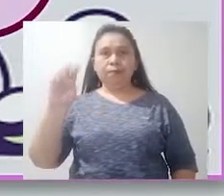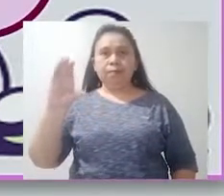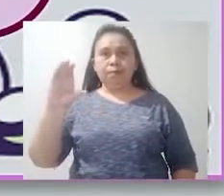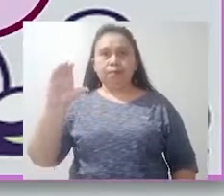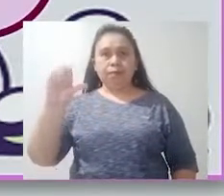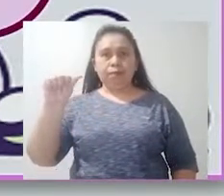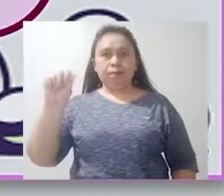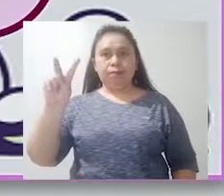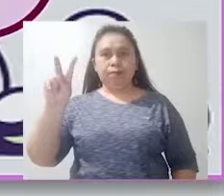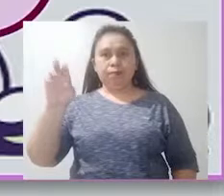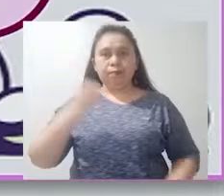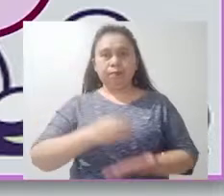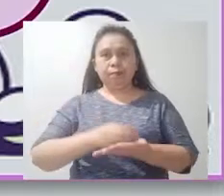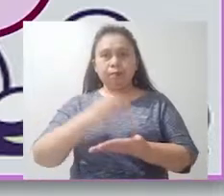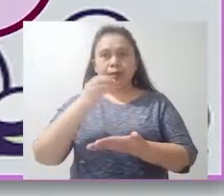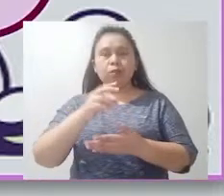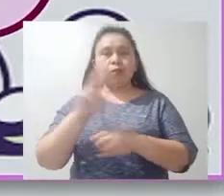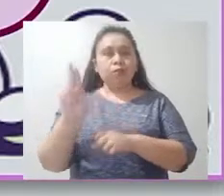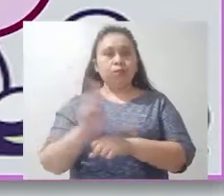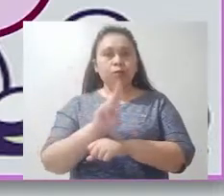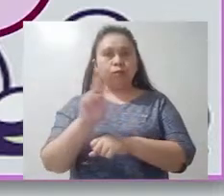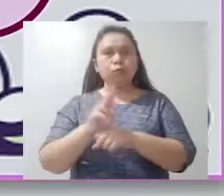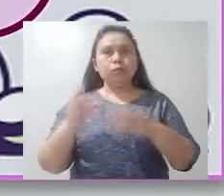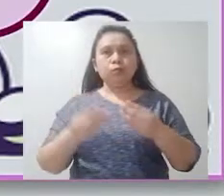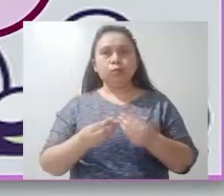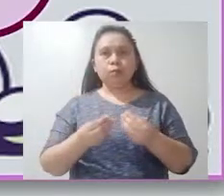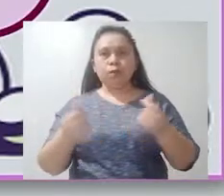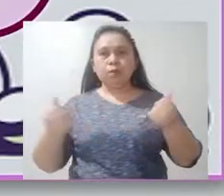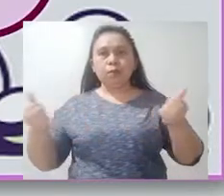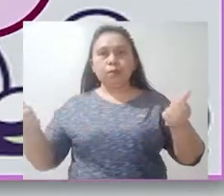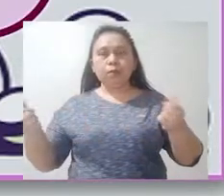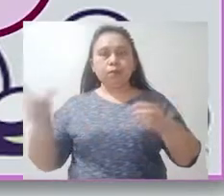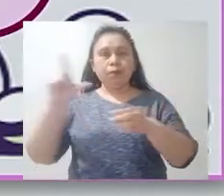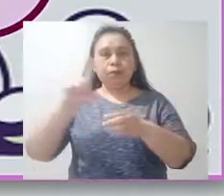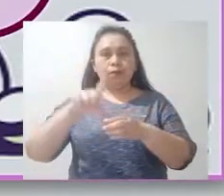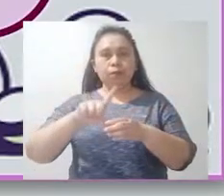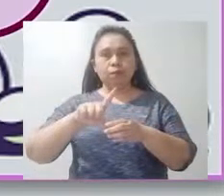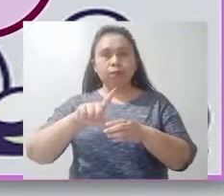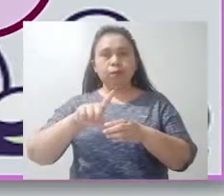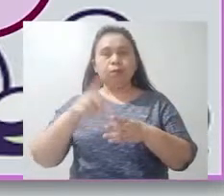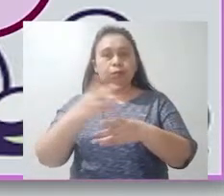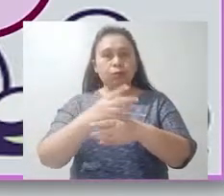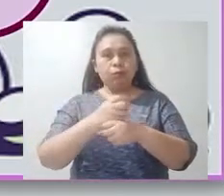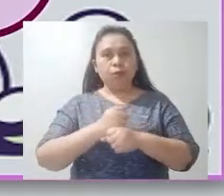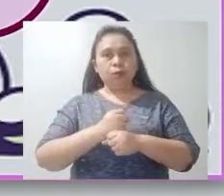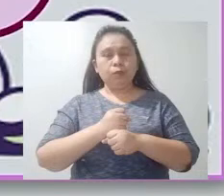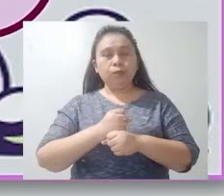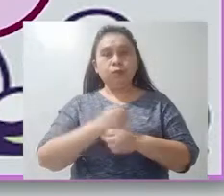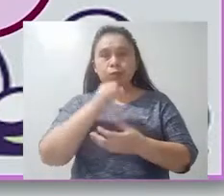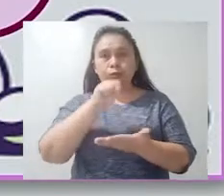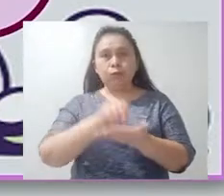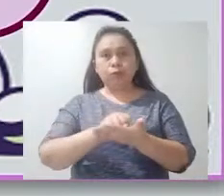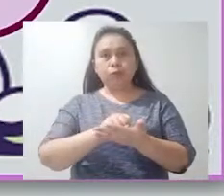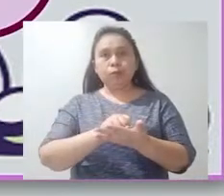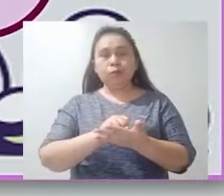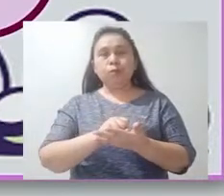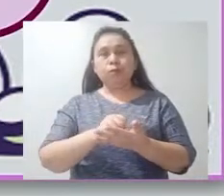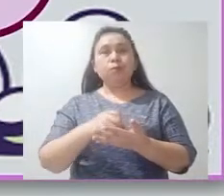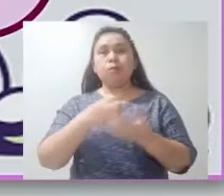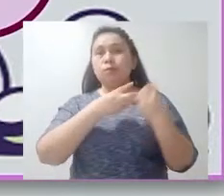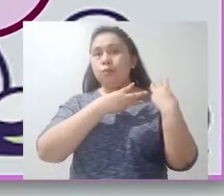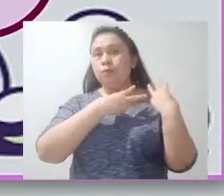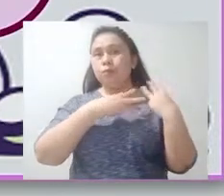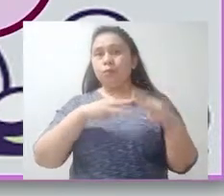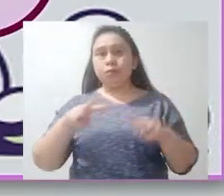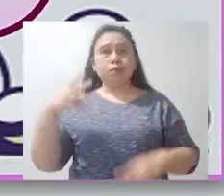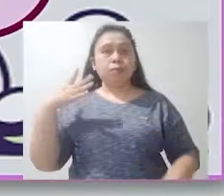of glass used as a surface to evaporate a liquid, to hold solids while being